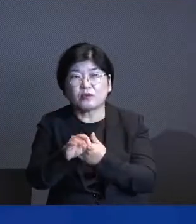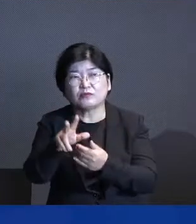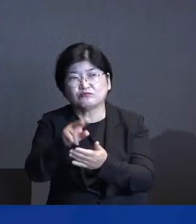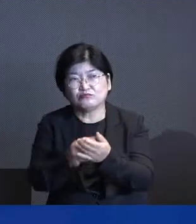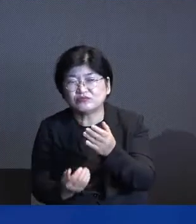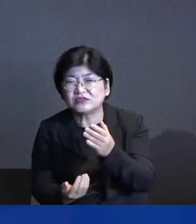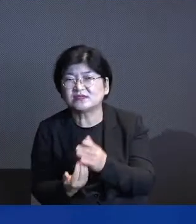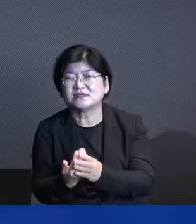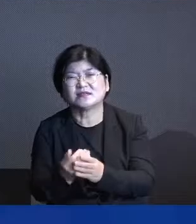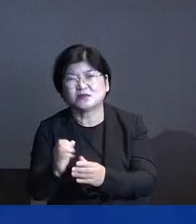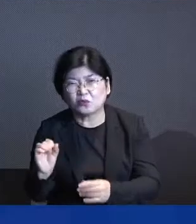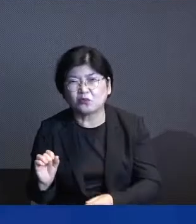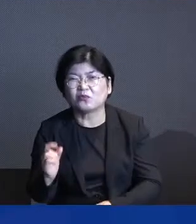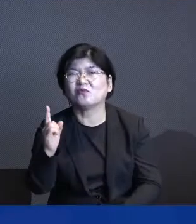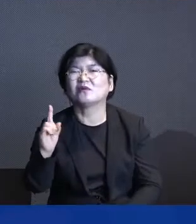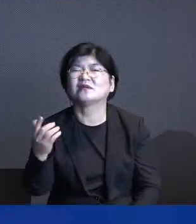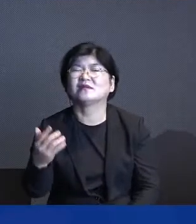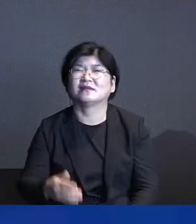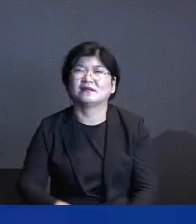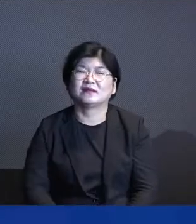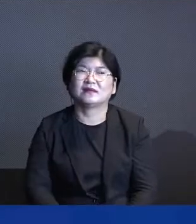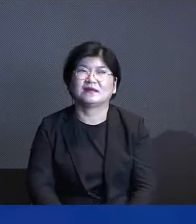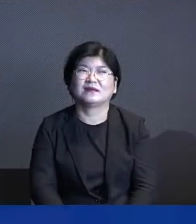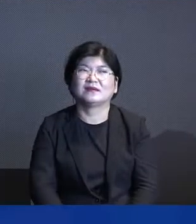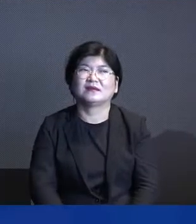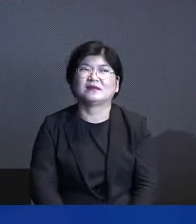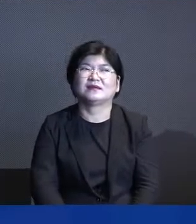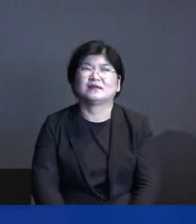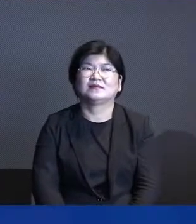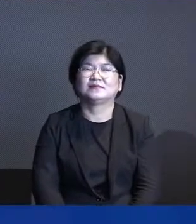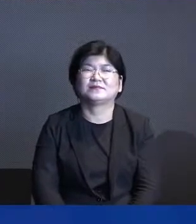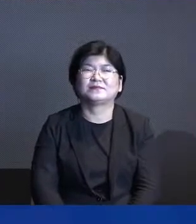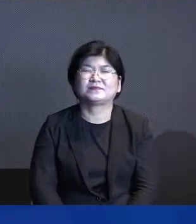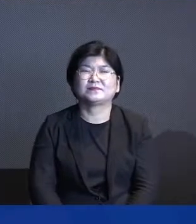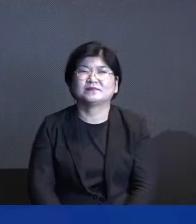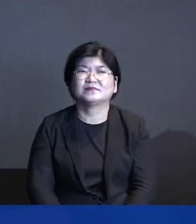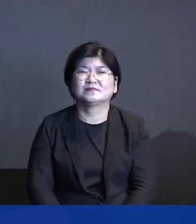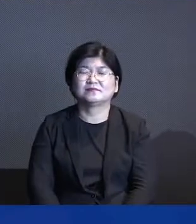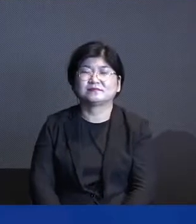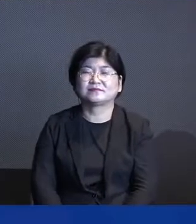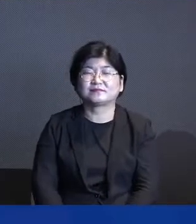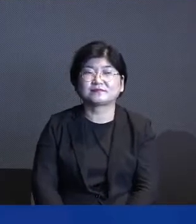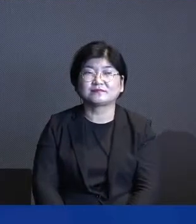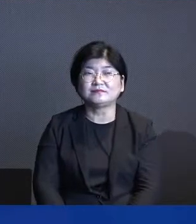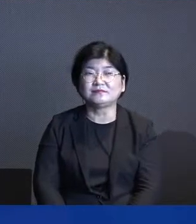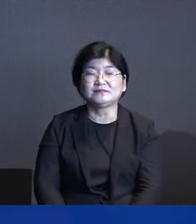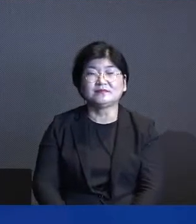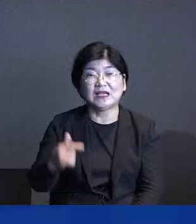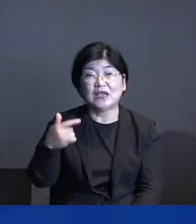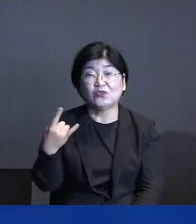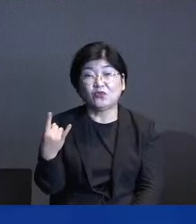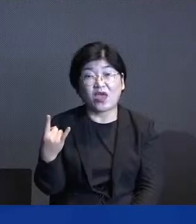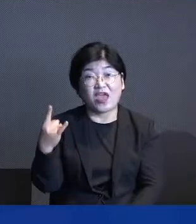But even though the brain aging is a natural phenomenon, we don't need to